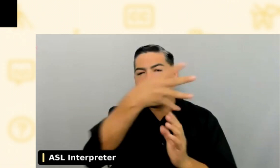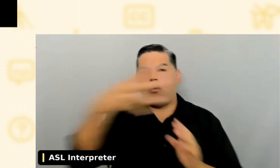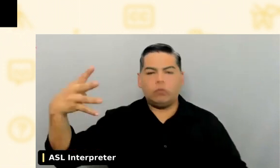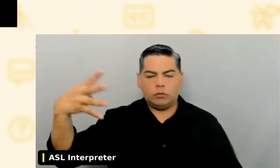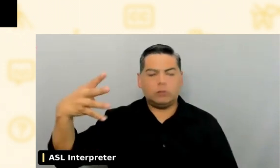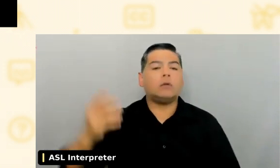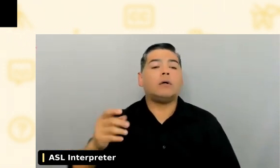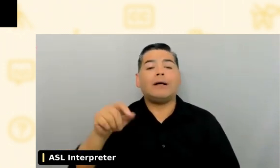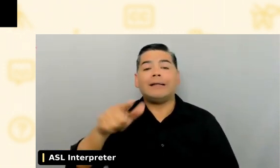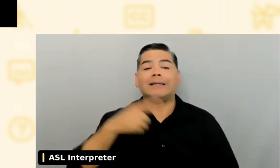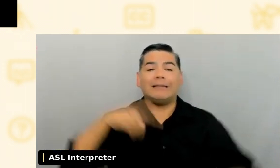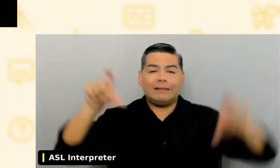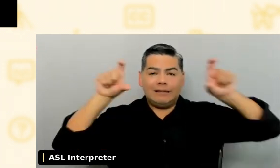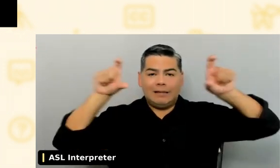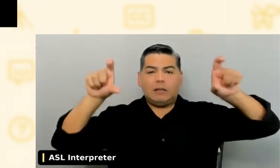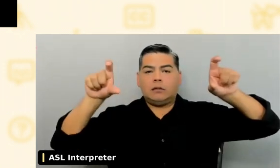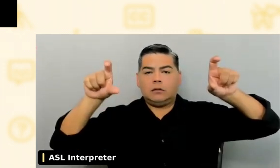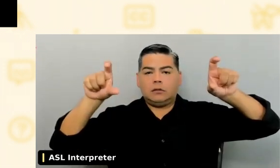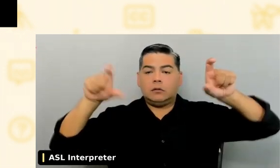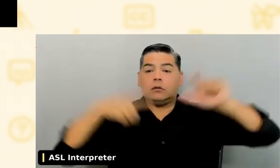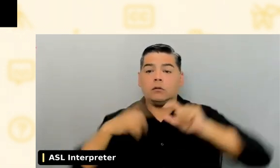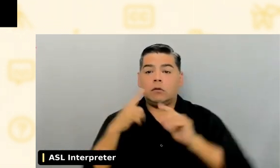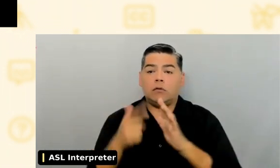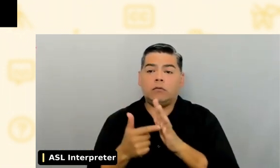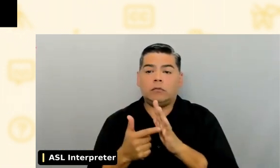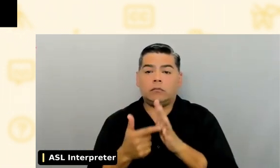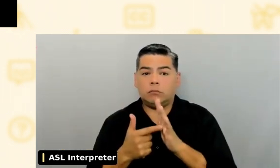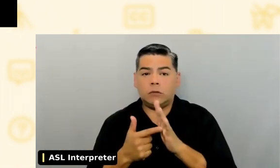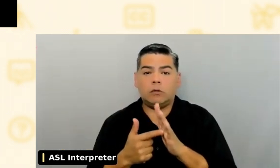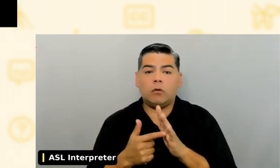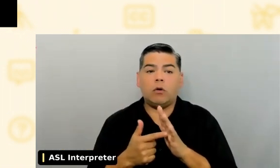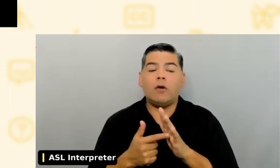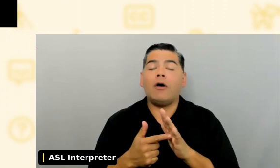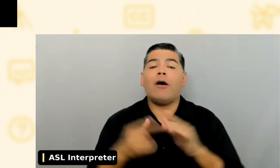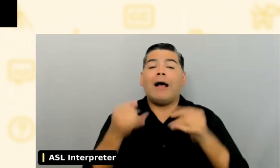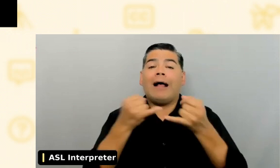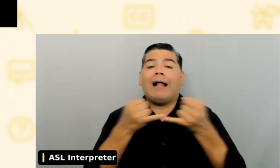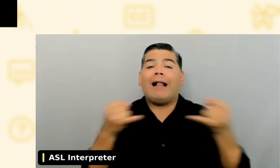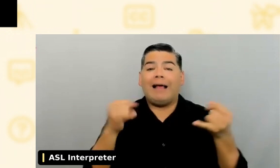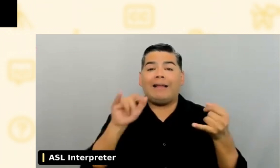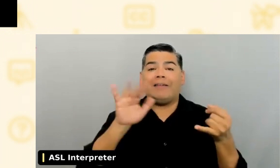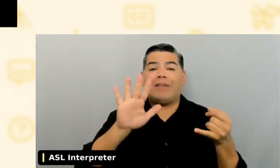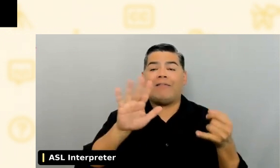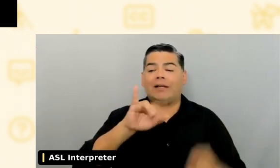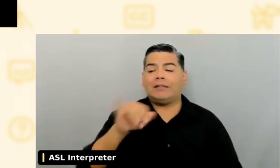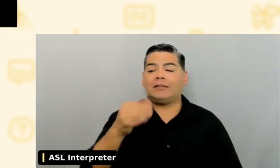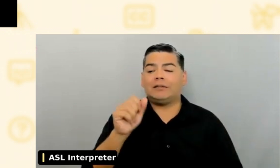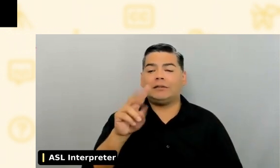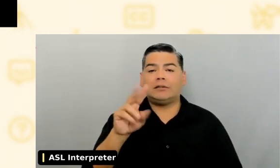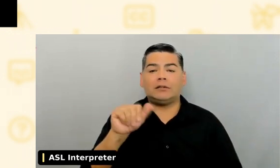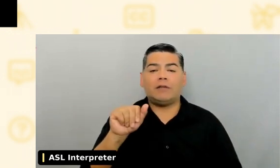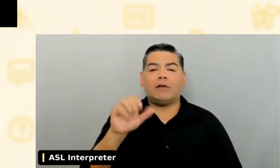headers. So for example, in line 5, JavaScript is fully supported in